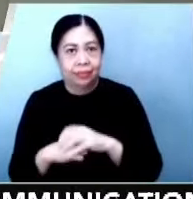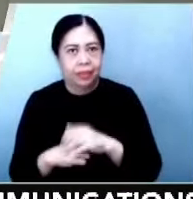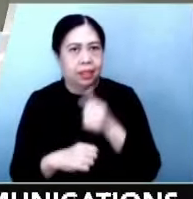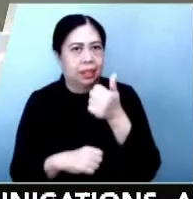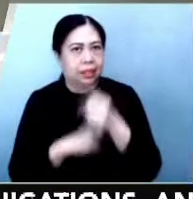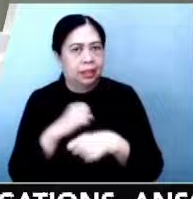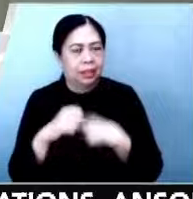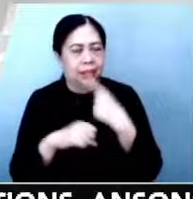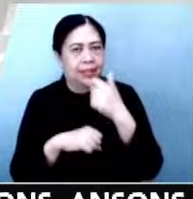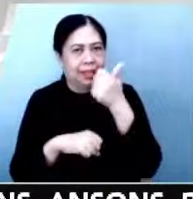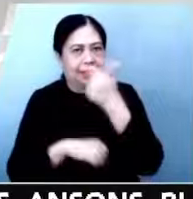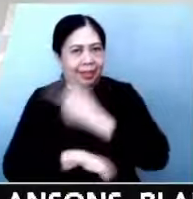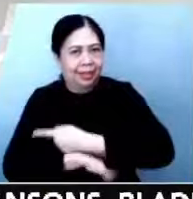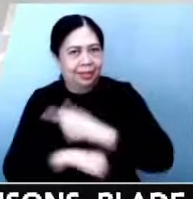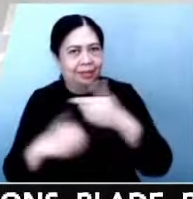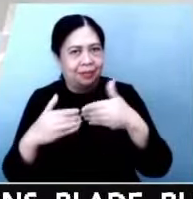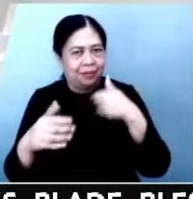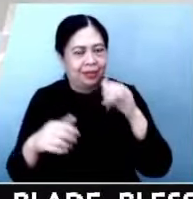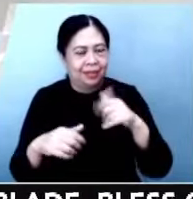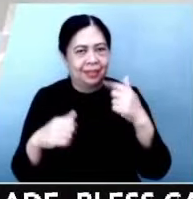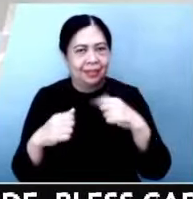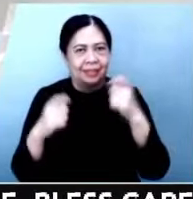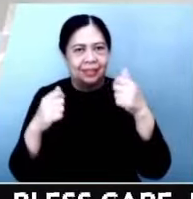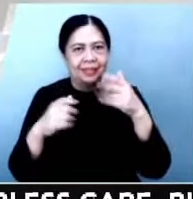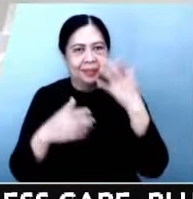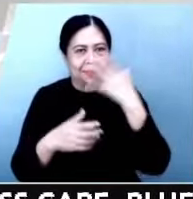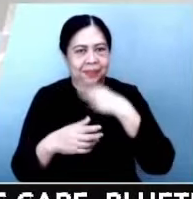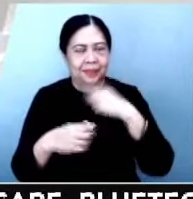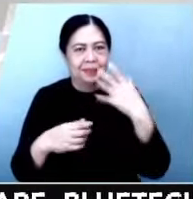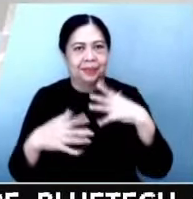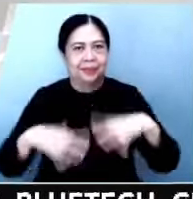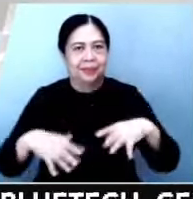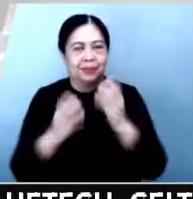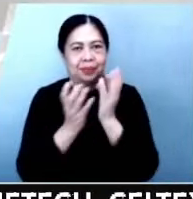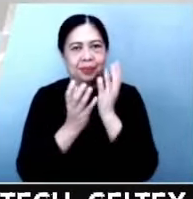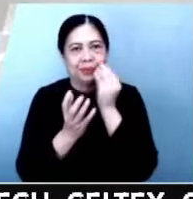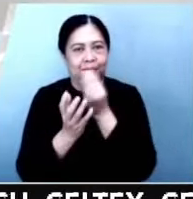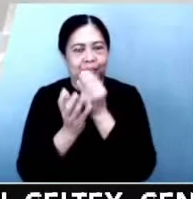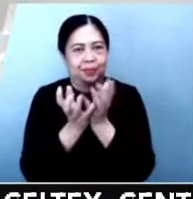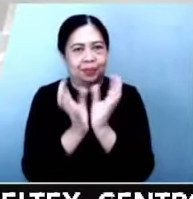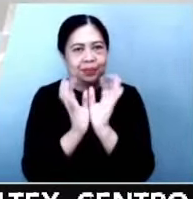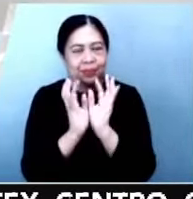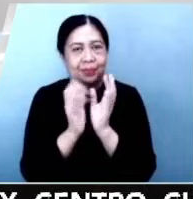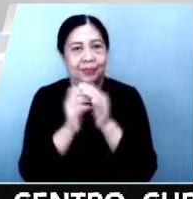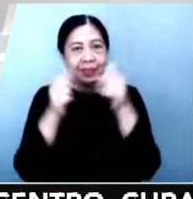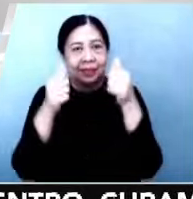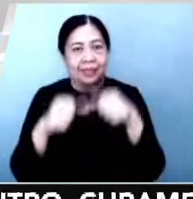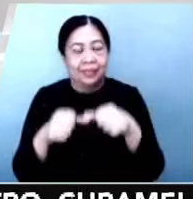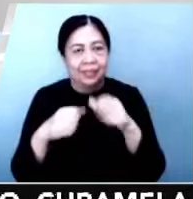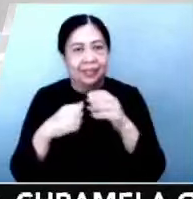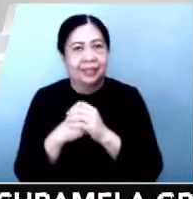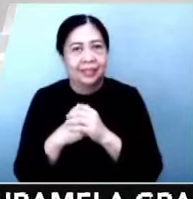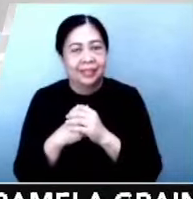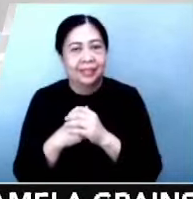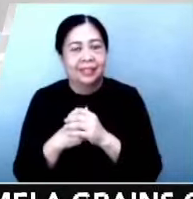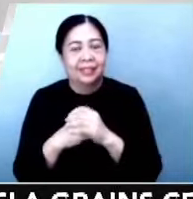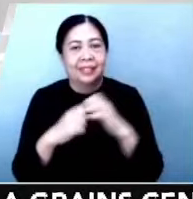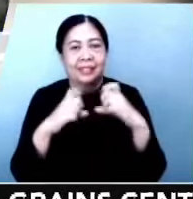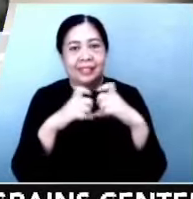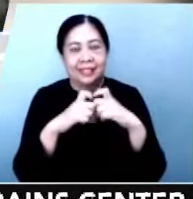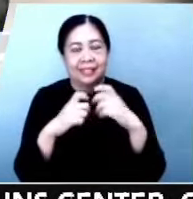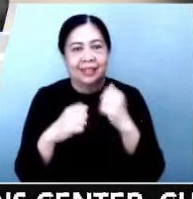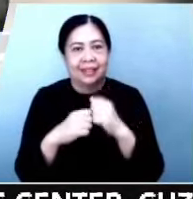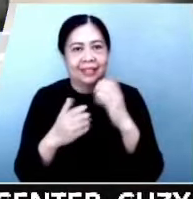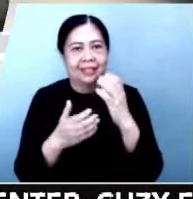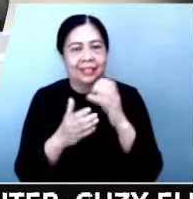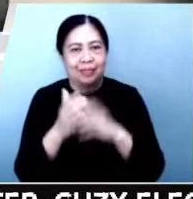yan, ipinost ni Heart ang isang elegant and couture bouquet na may caption, hashtag Chiz Heart Chapter 2